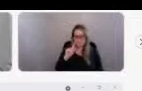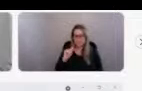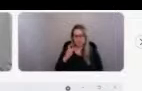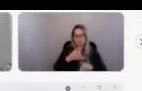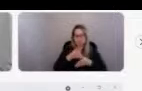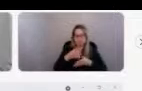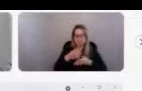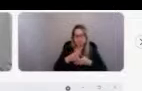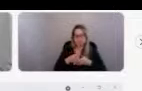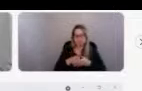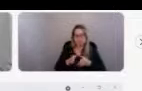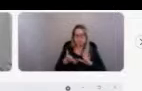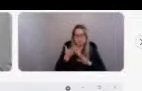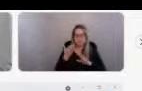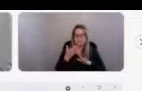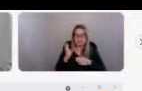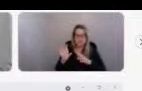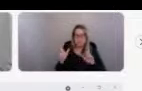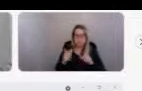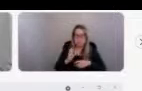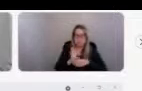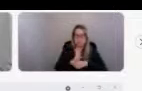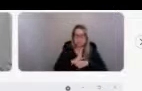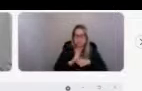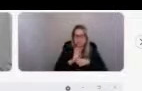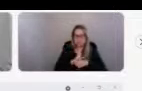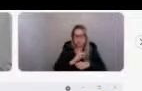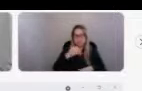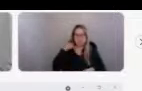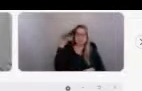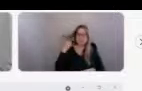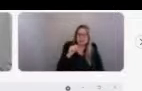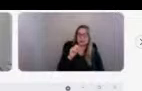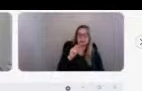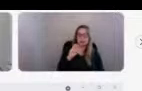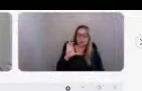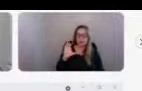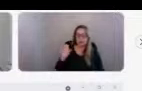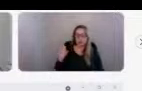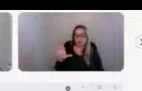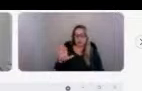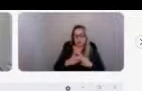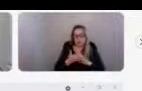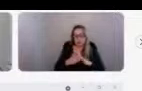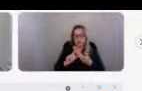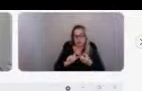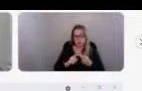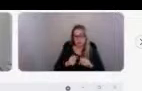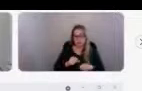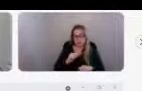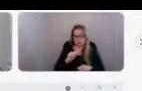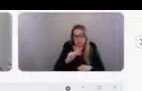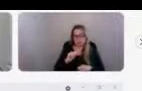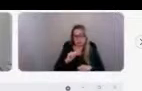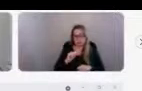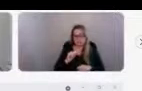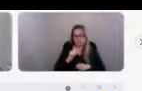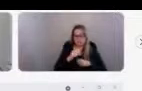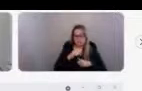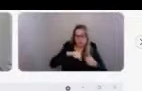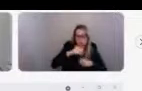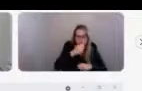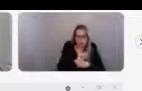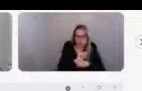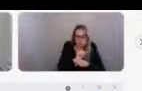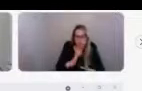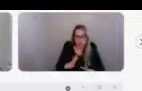business in the tucson metro area my first request is santa cruz county where a good friend lived and worked as a social worker until he passed away why was